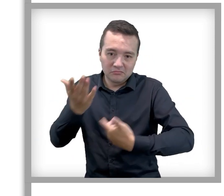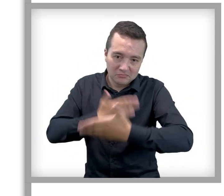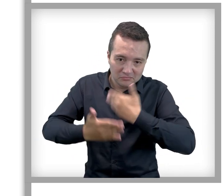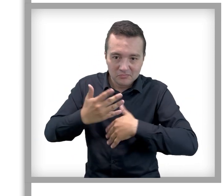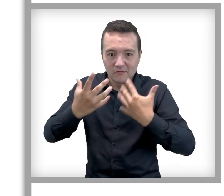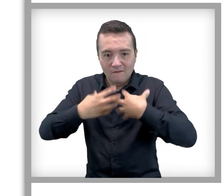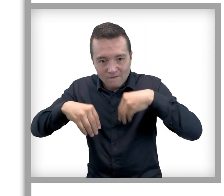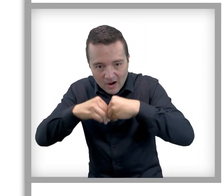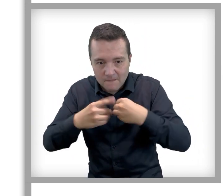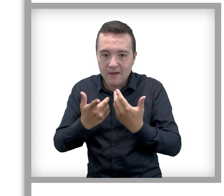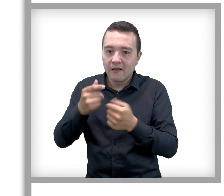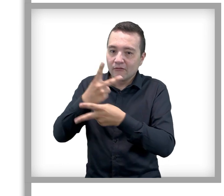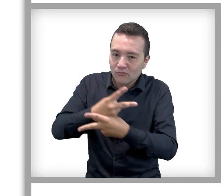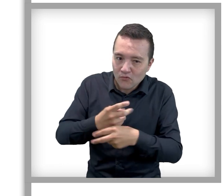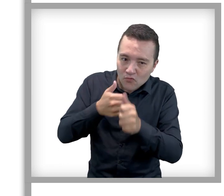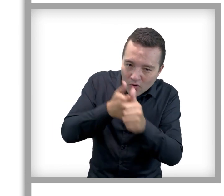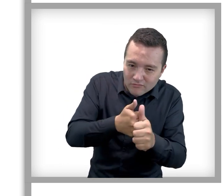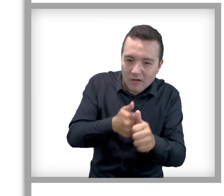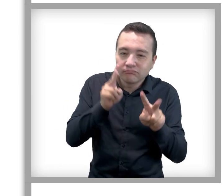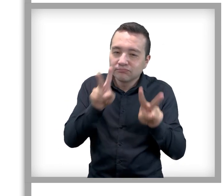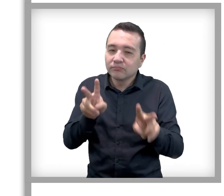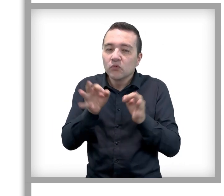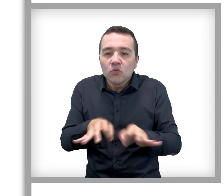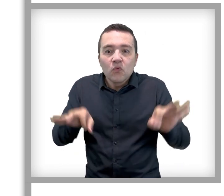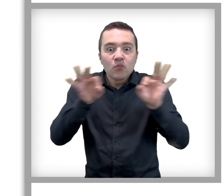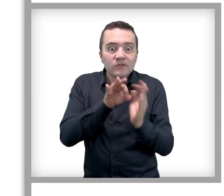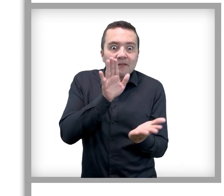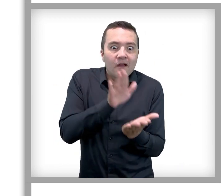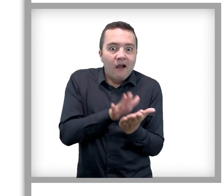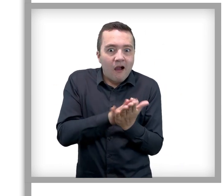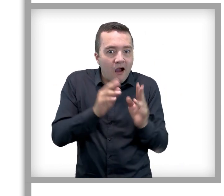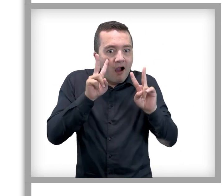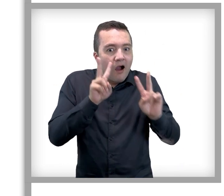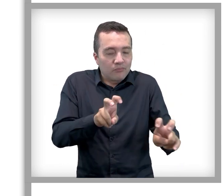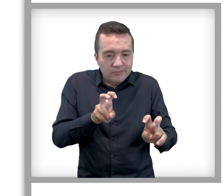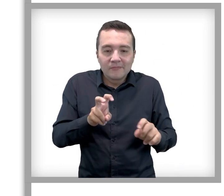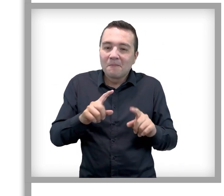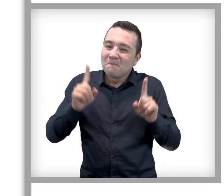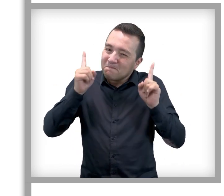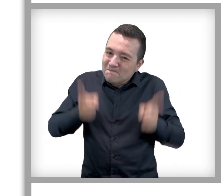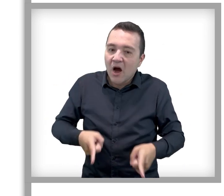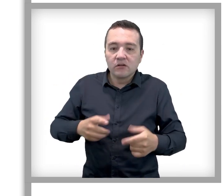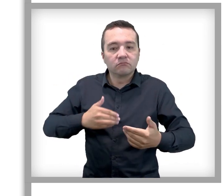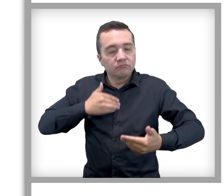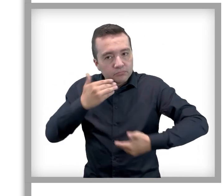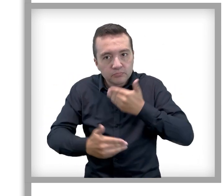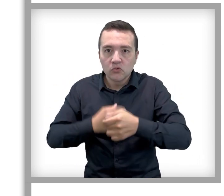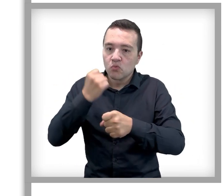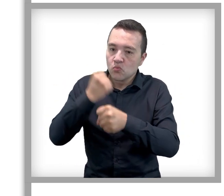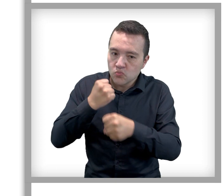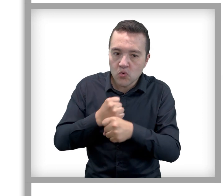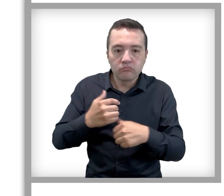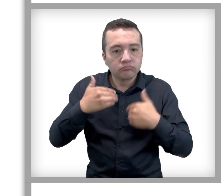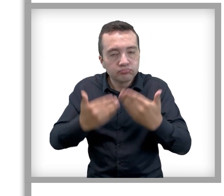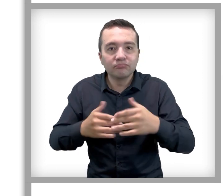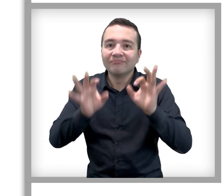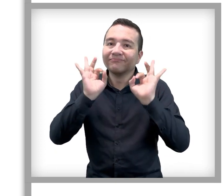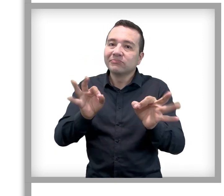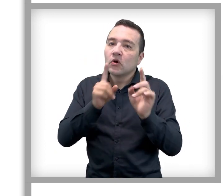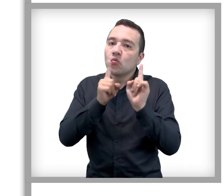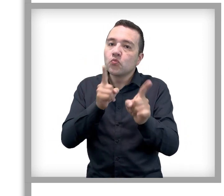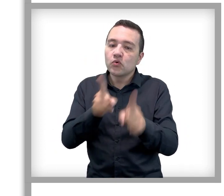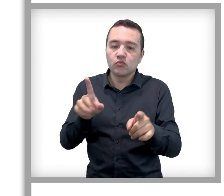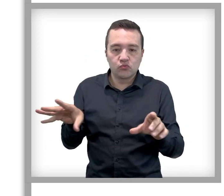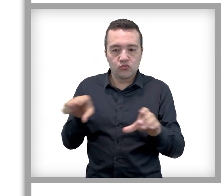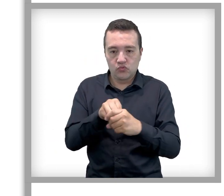with different lenses, such as gender, since different identities create additional challenges for accessibility. For example, when